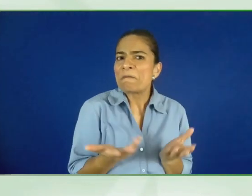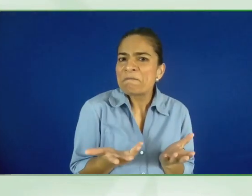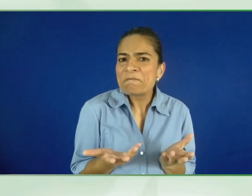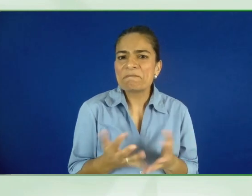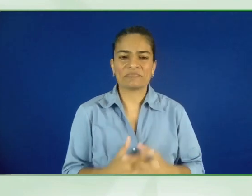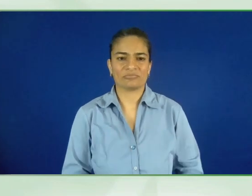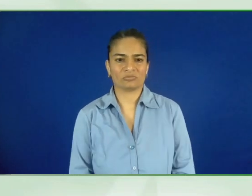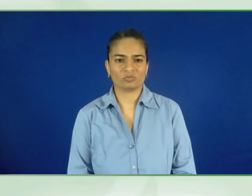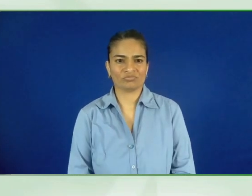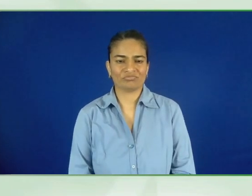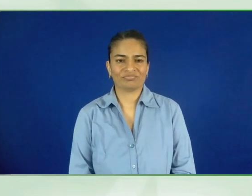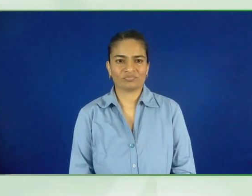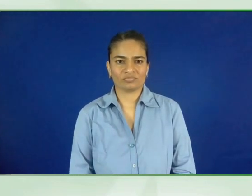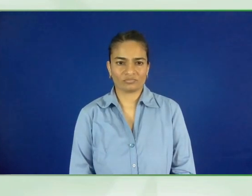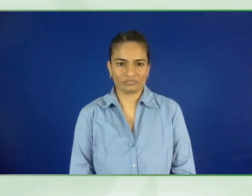On